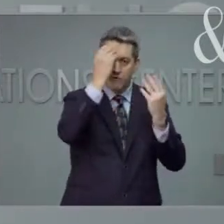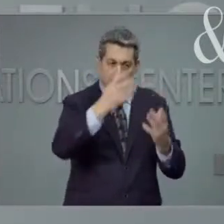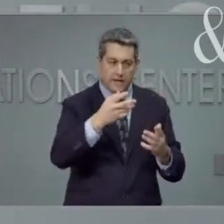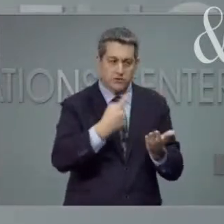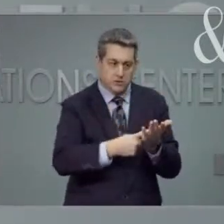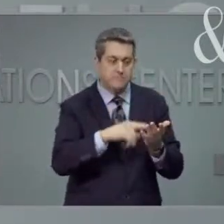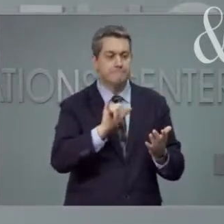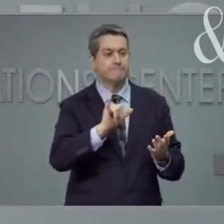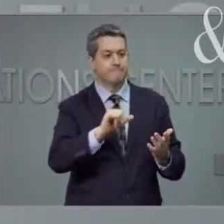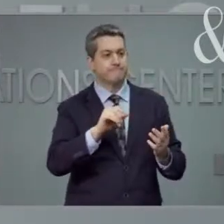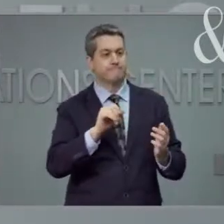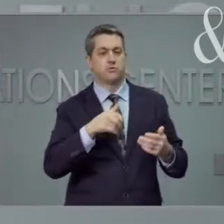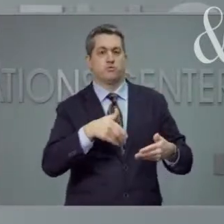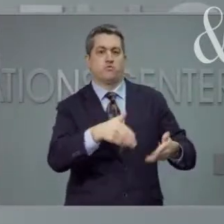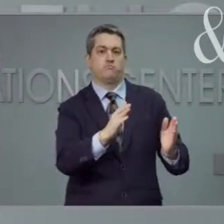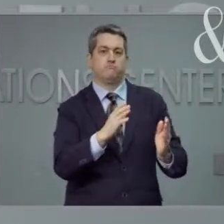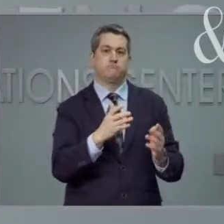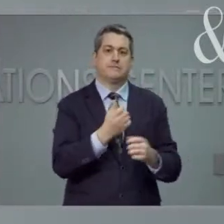Richard.